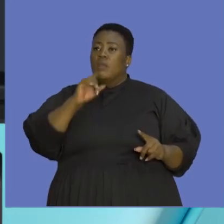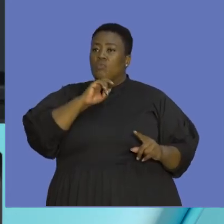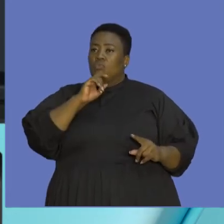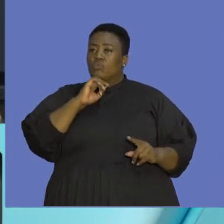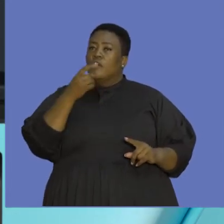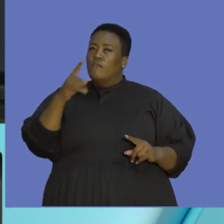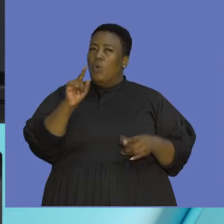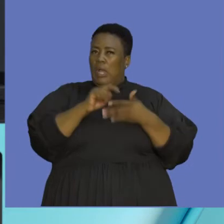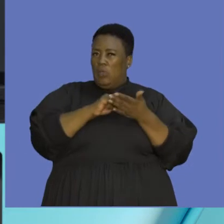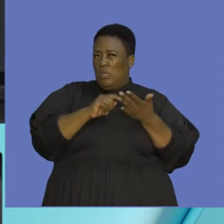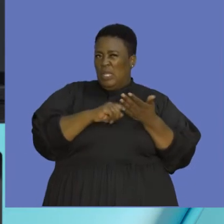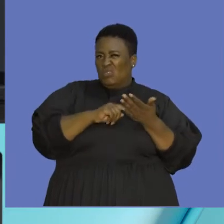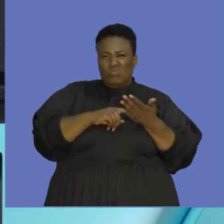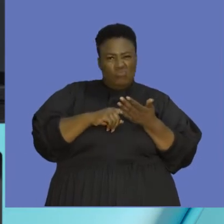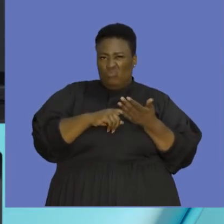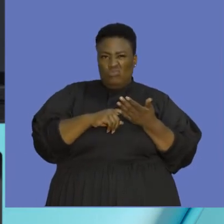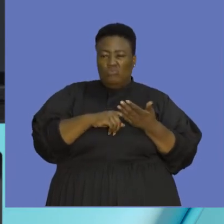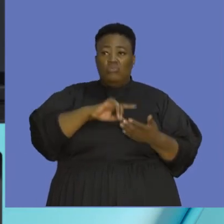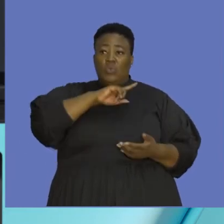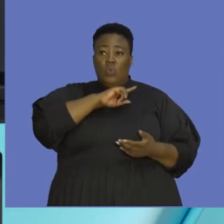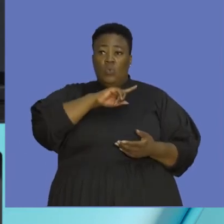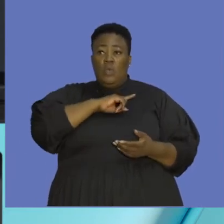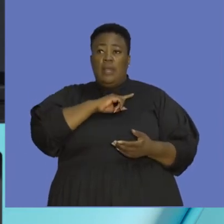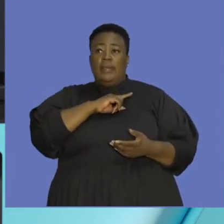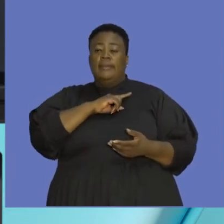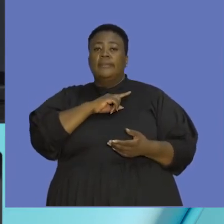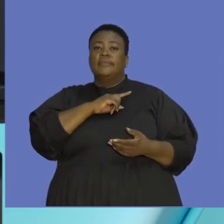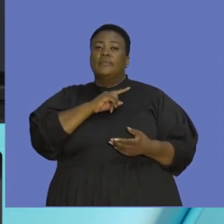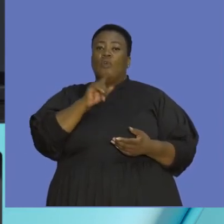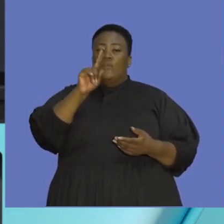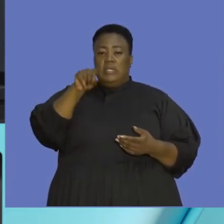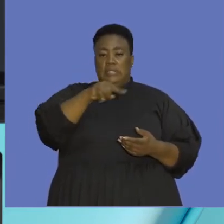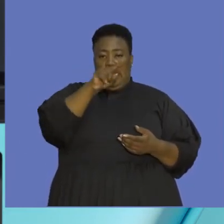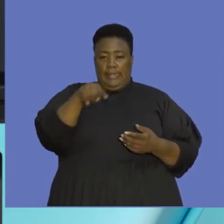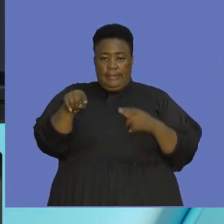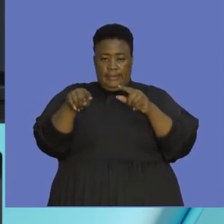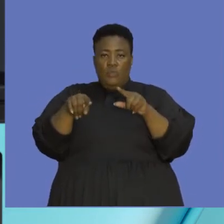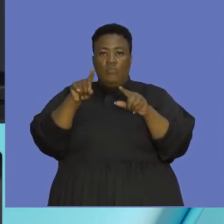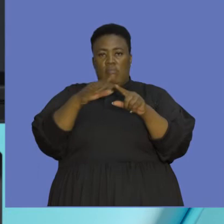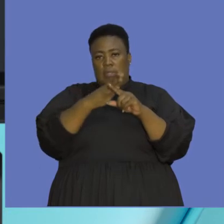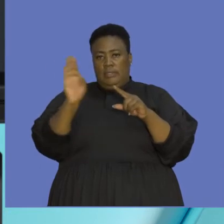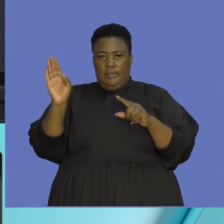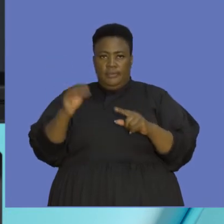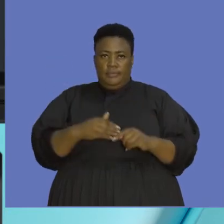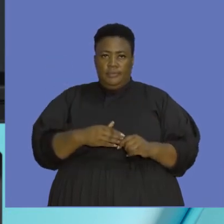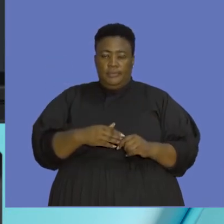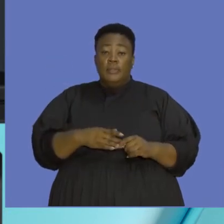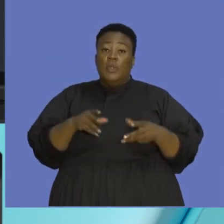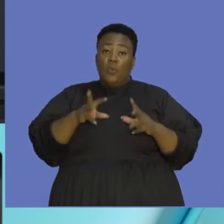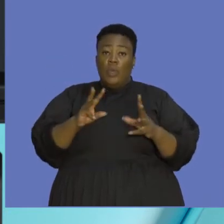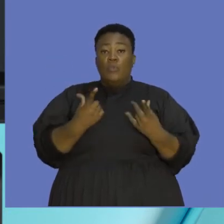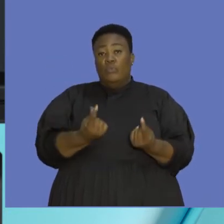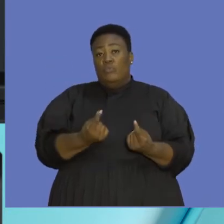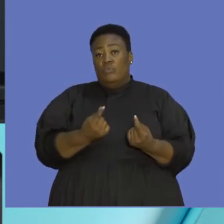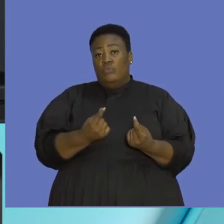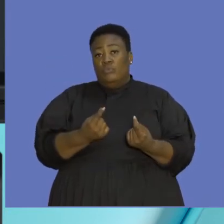for calculations because of the proportionality sign. We have to get rid of that. The way we get rid